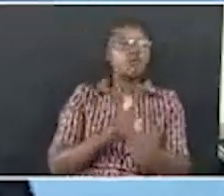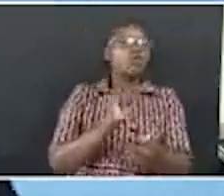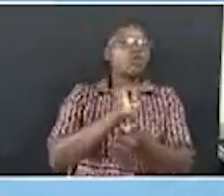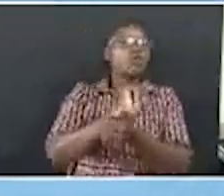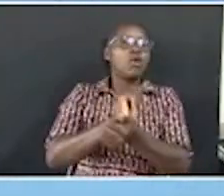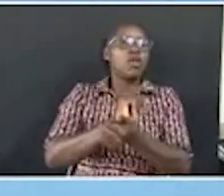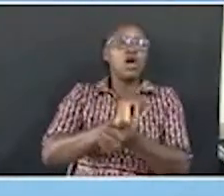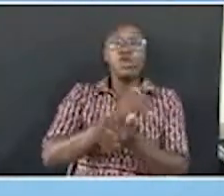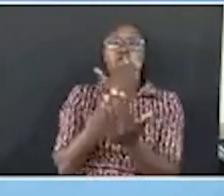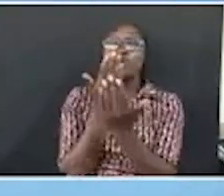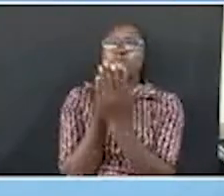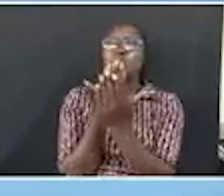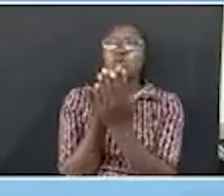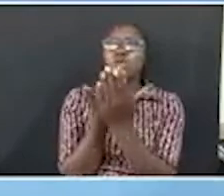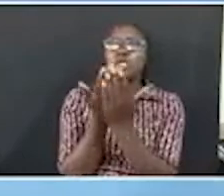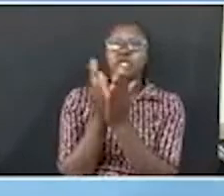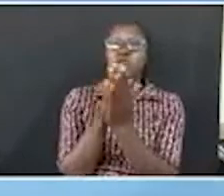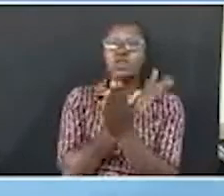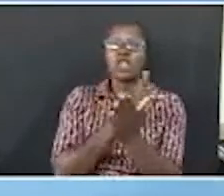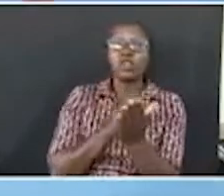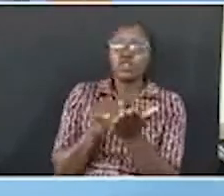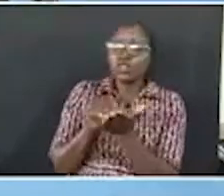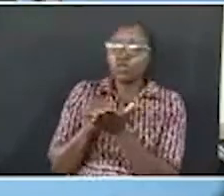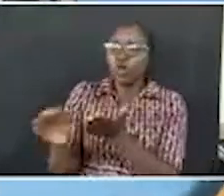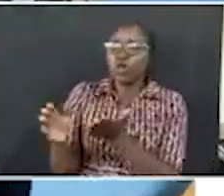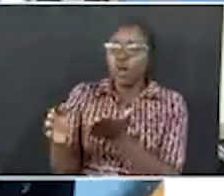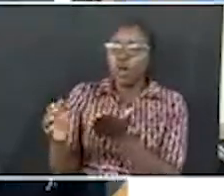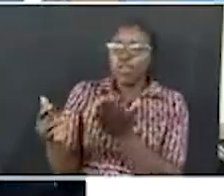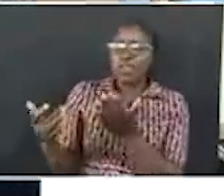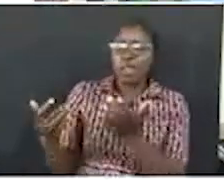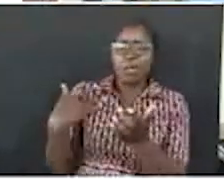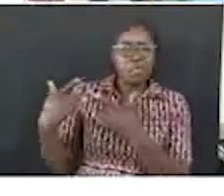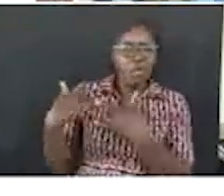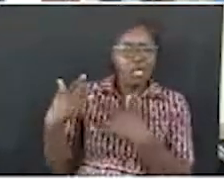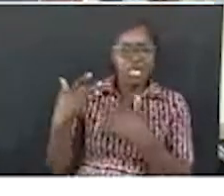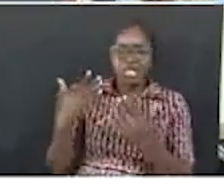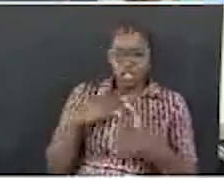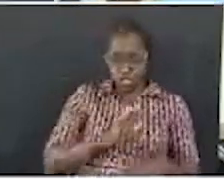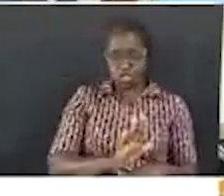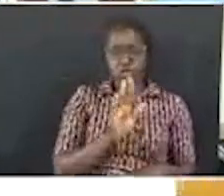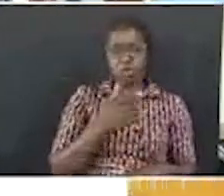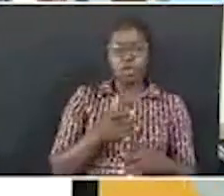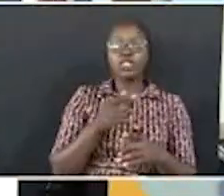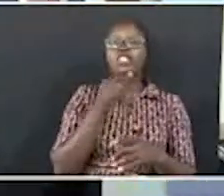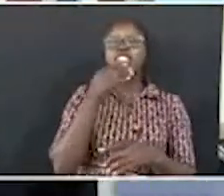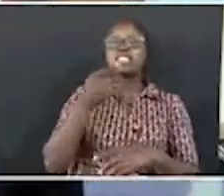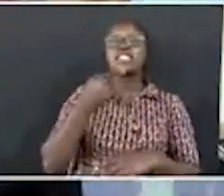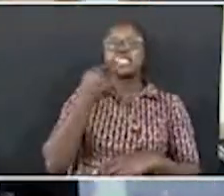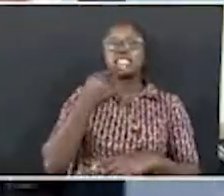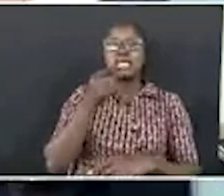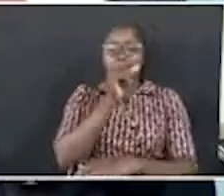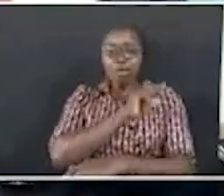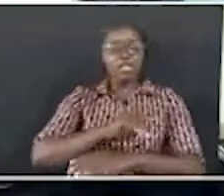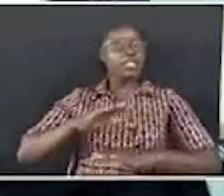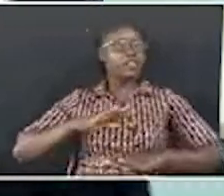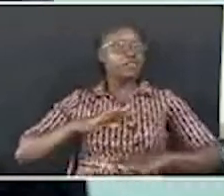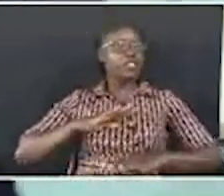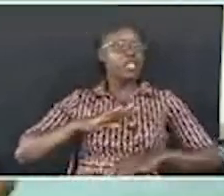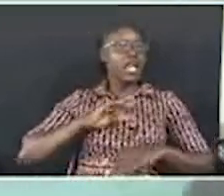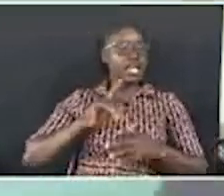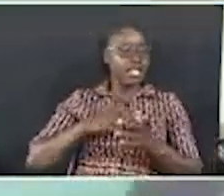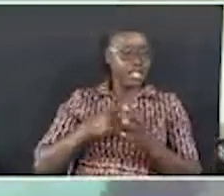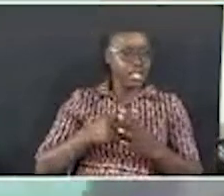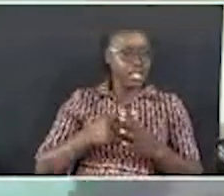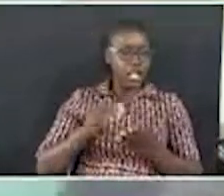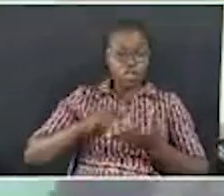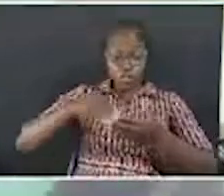You plead with the Lord to remove the thorn in your flesh, and He says, my grace is sufficient. And all of a sudden,